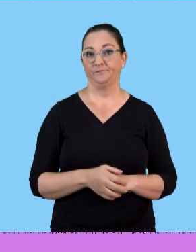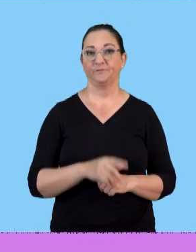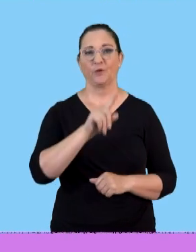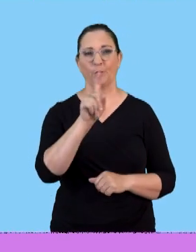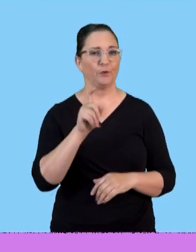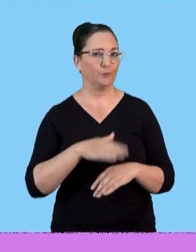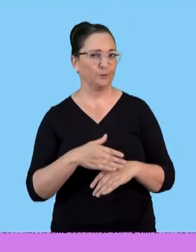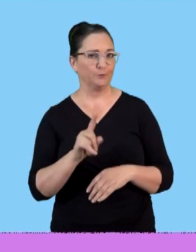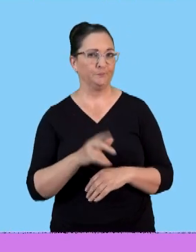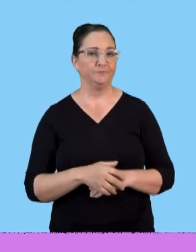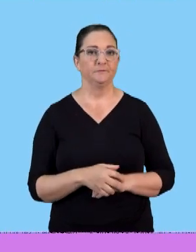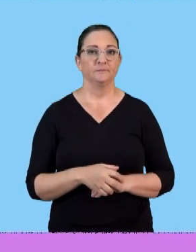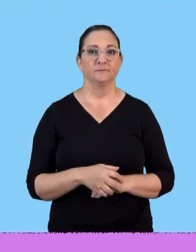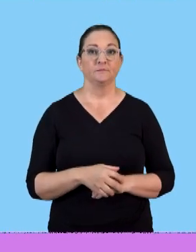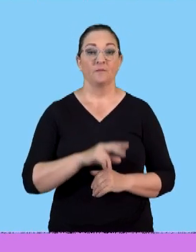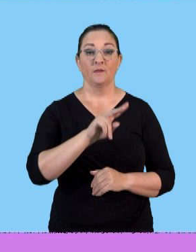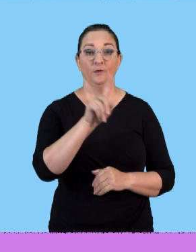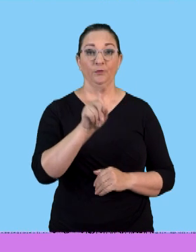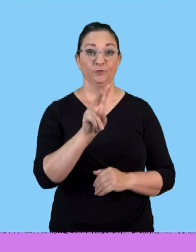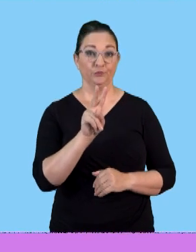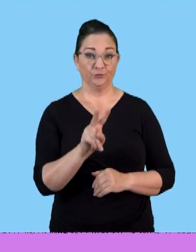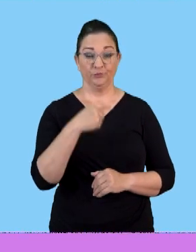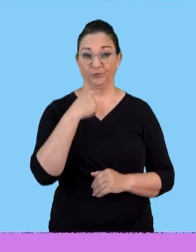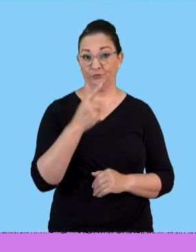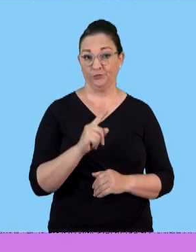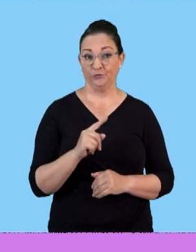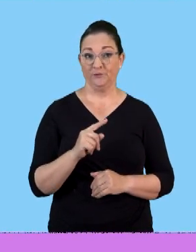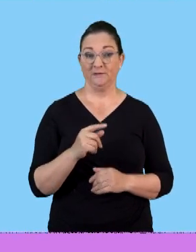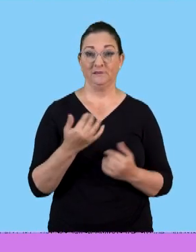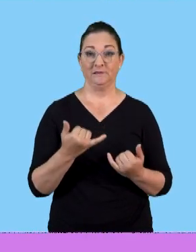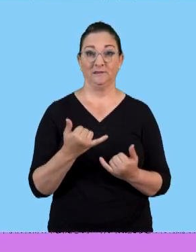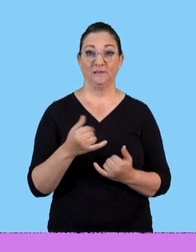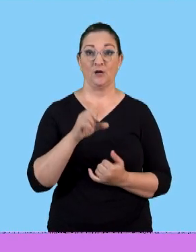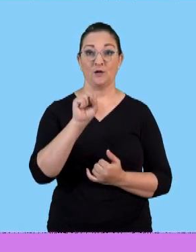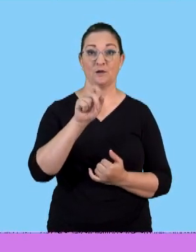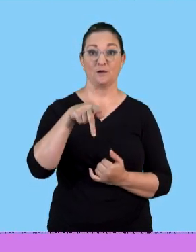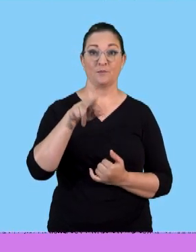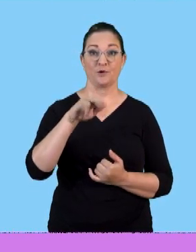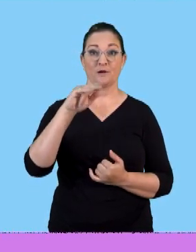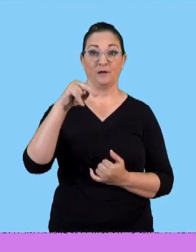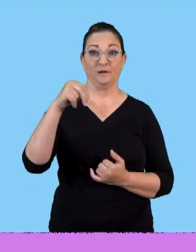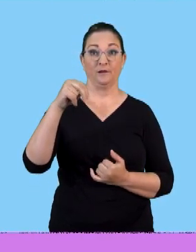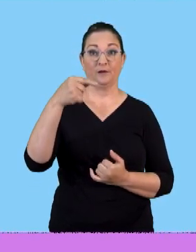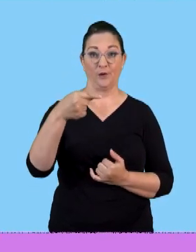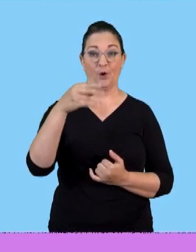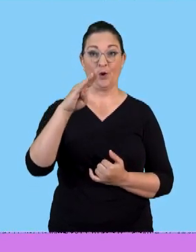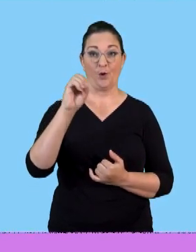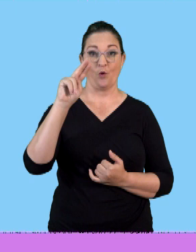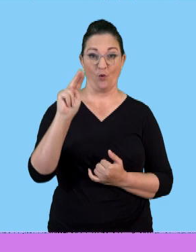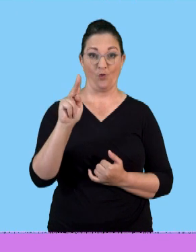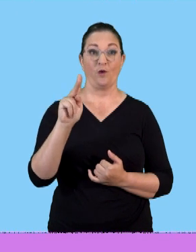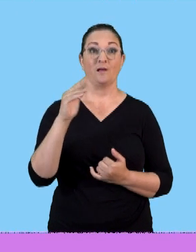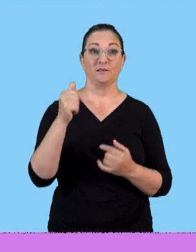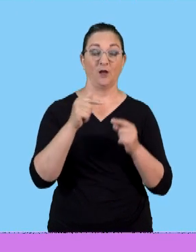at another question. In question number 2, it says, if the distance from Springbok to Johannesburg is